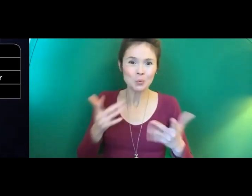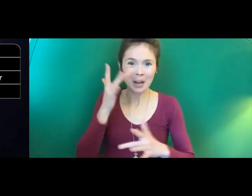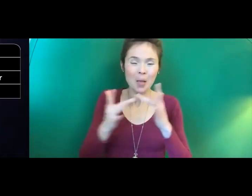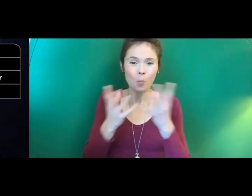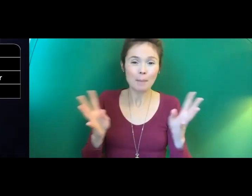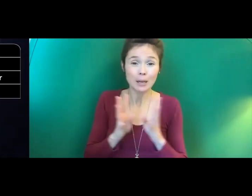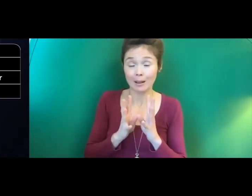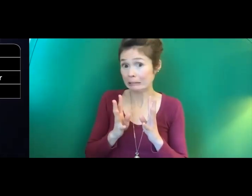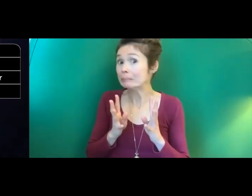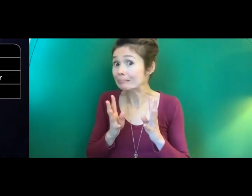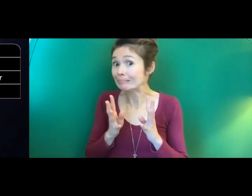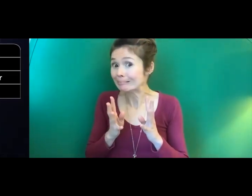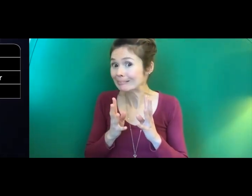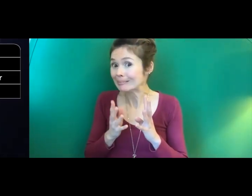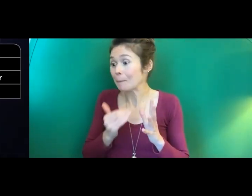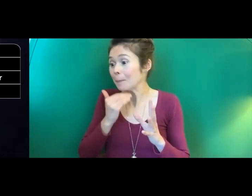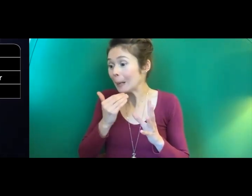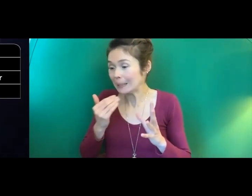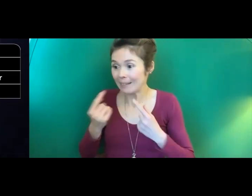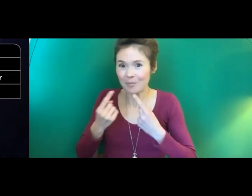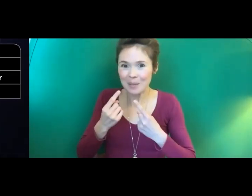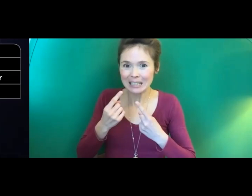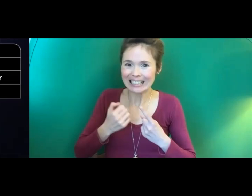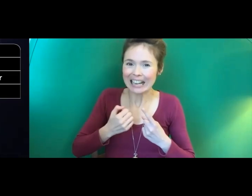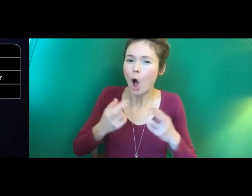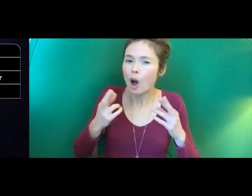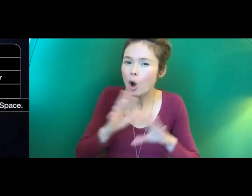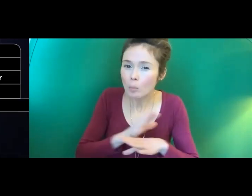fast. And I'm sorry we've gone over a little bit.